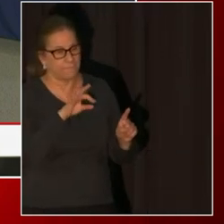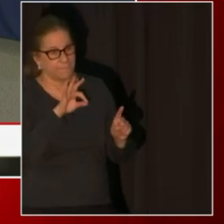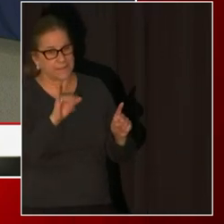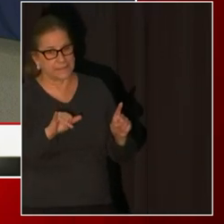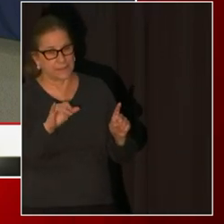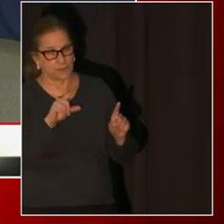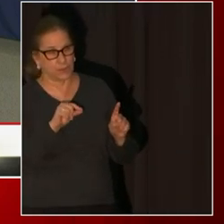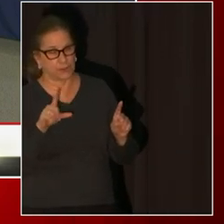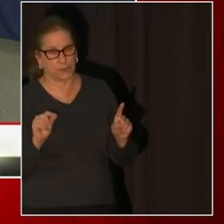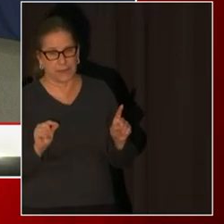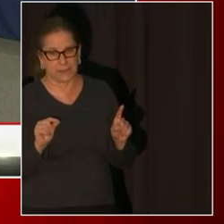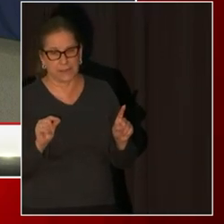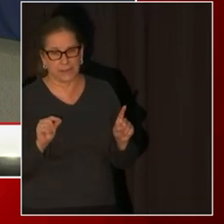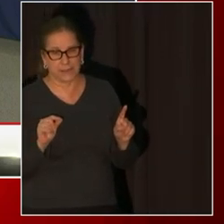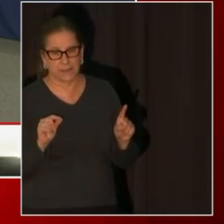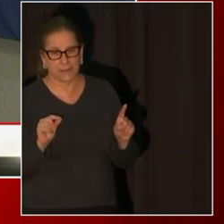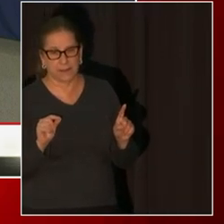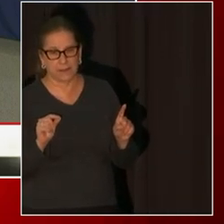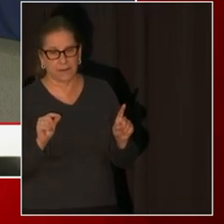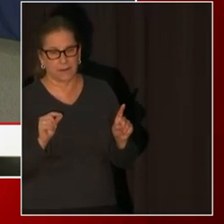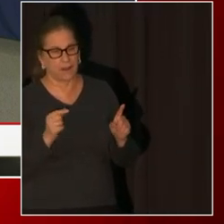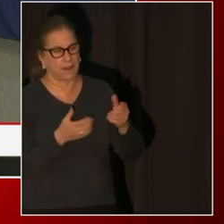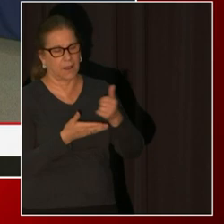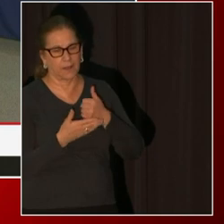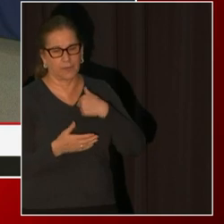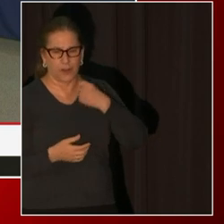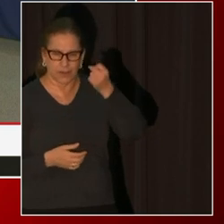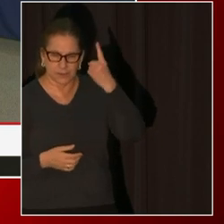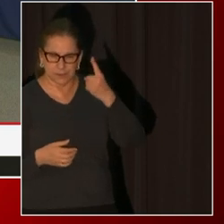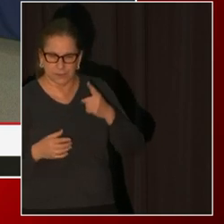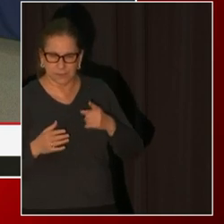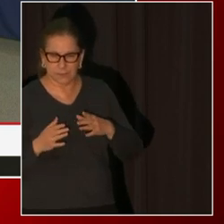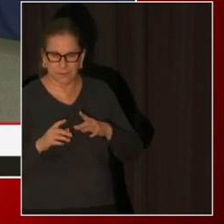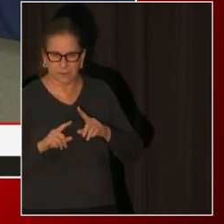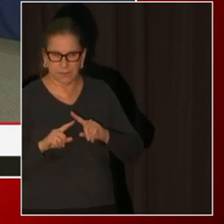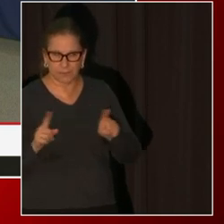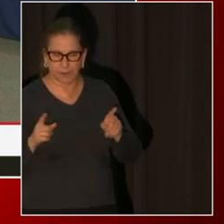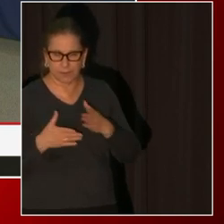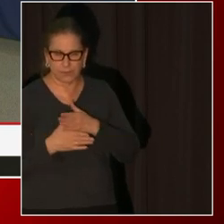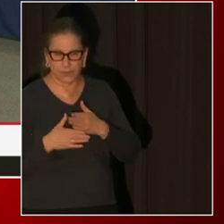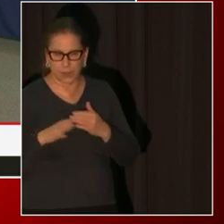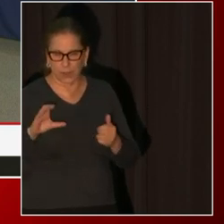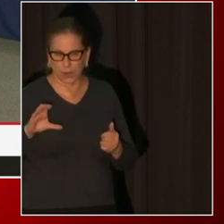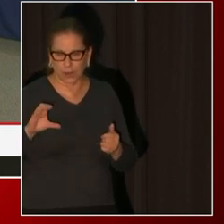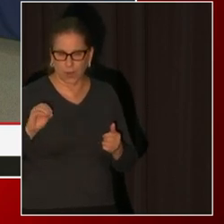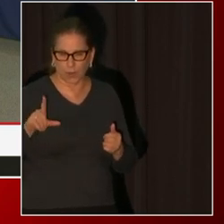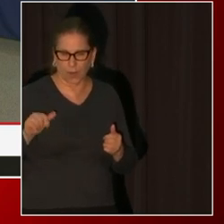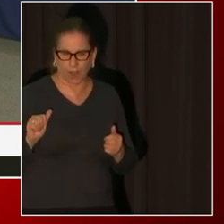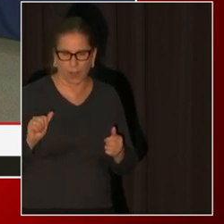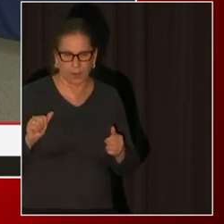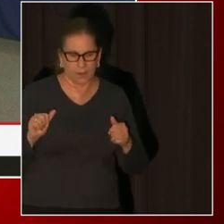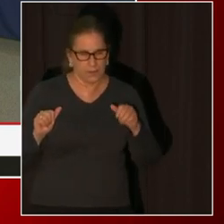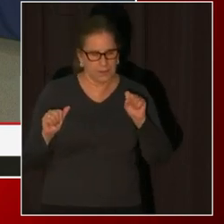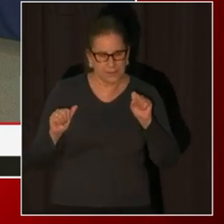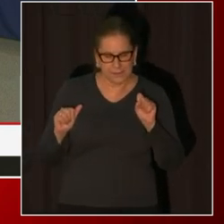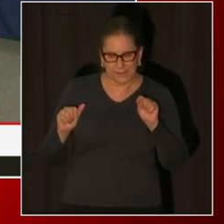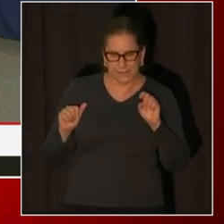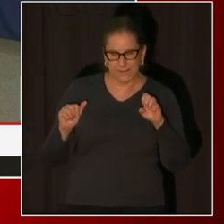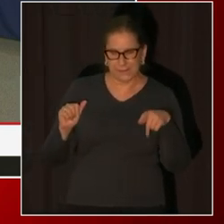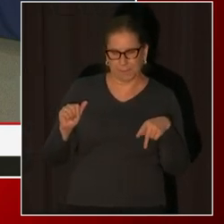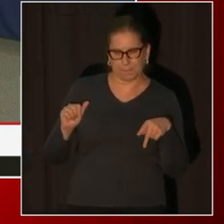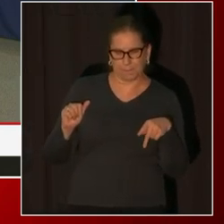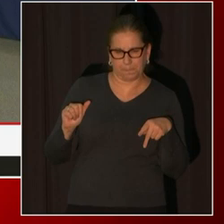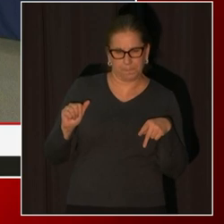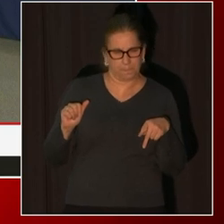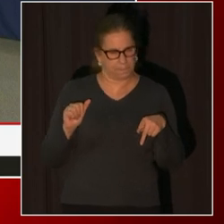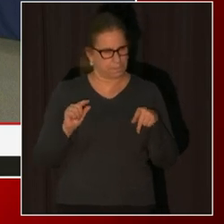with the distinction between COLA and STEP? Sure. And kind of explain to me, I know you said no COLA, but what about STEP, and what about the collective